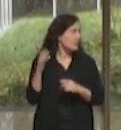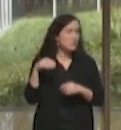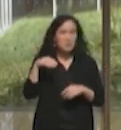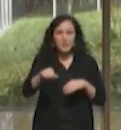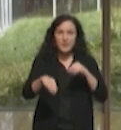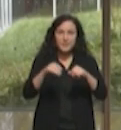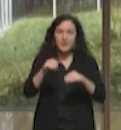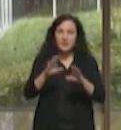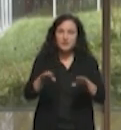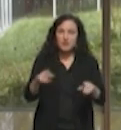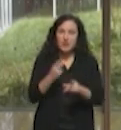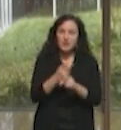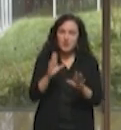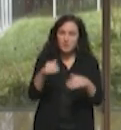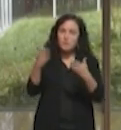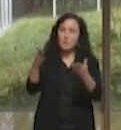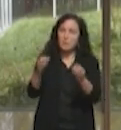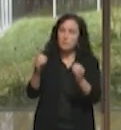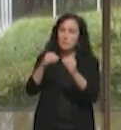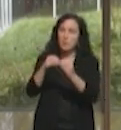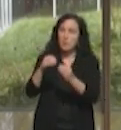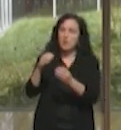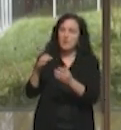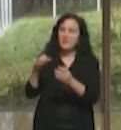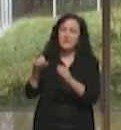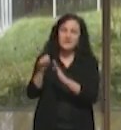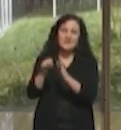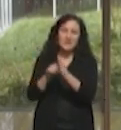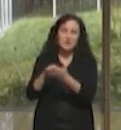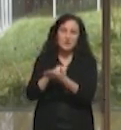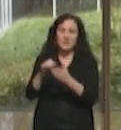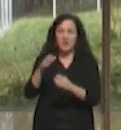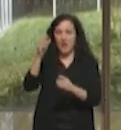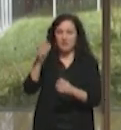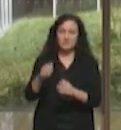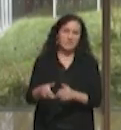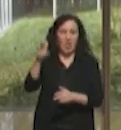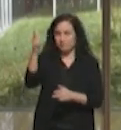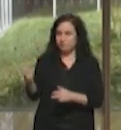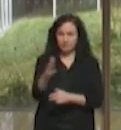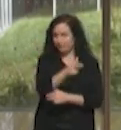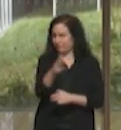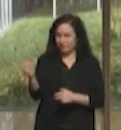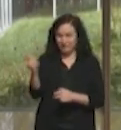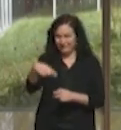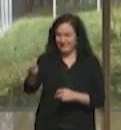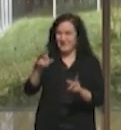our childcare providers more in the state of New York. They deserve it. God bless them. God bless our providers.